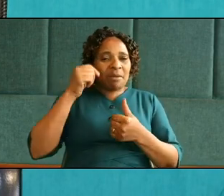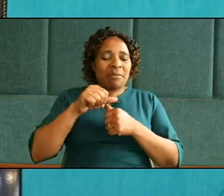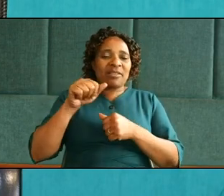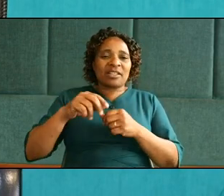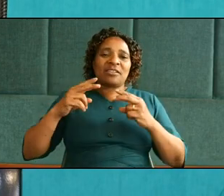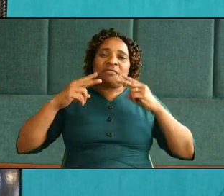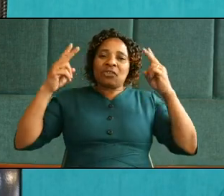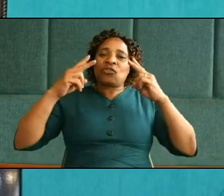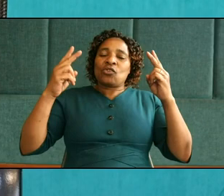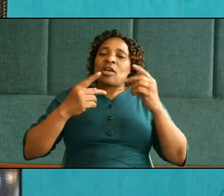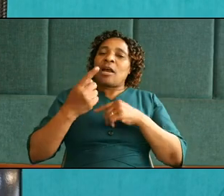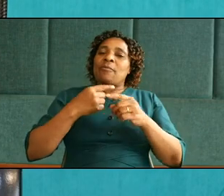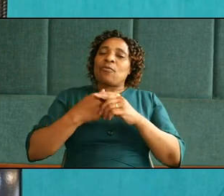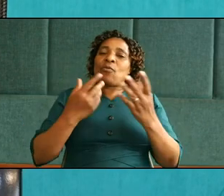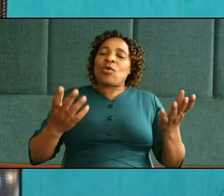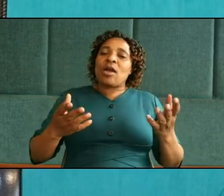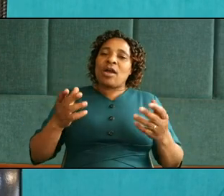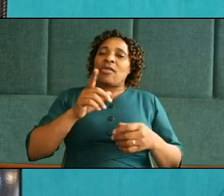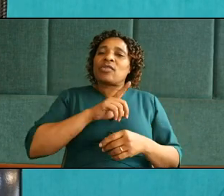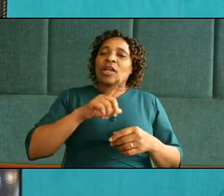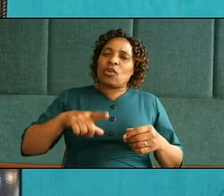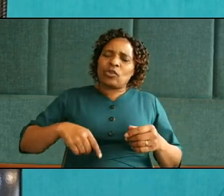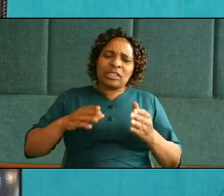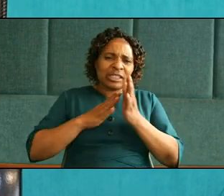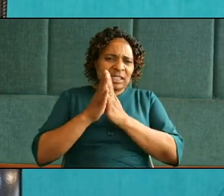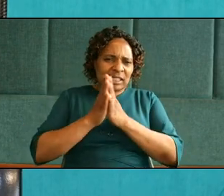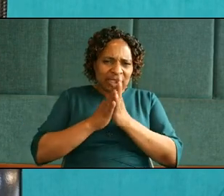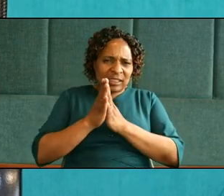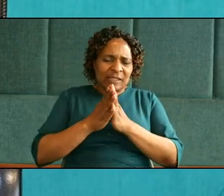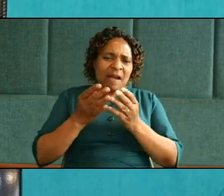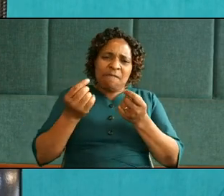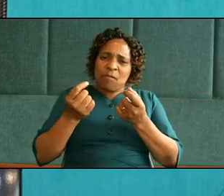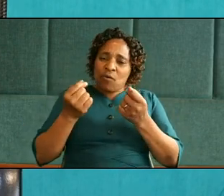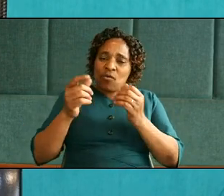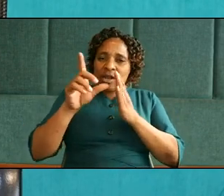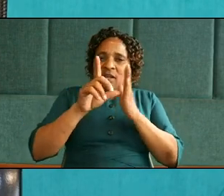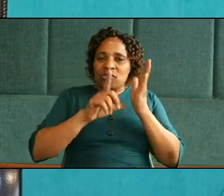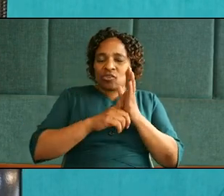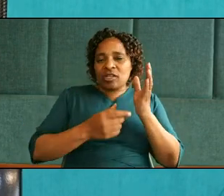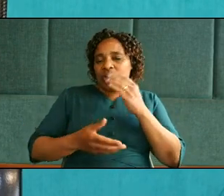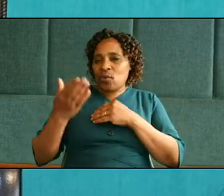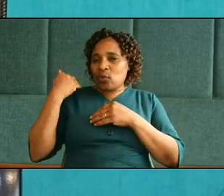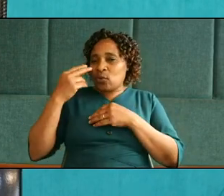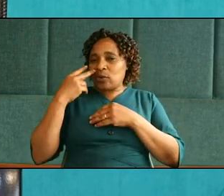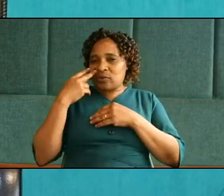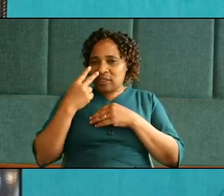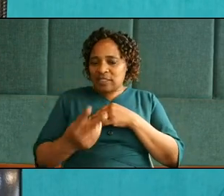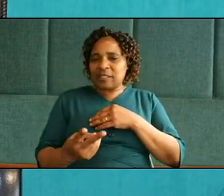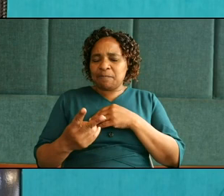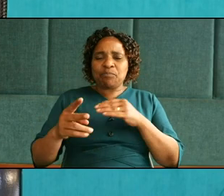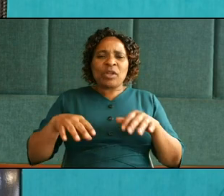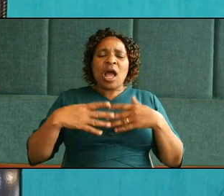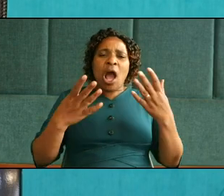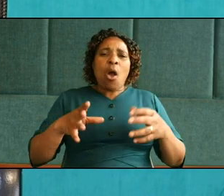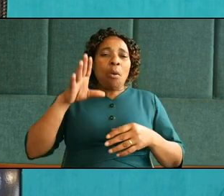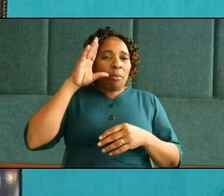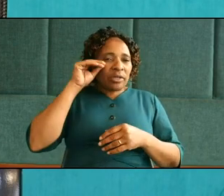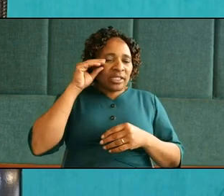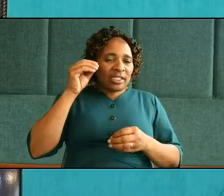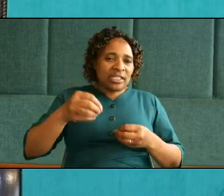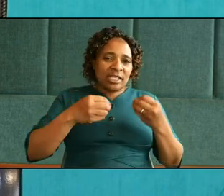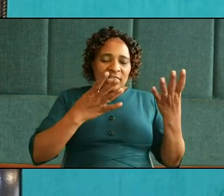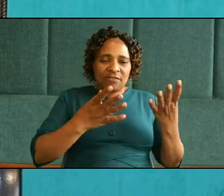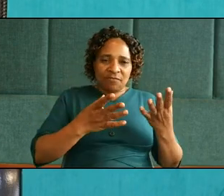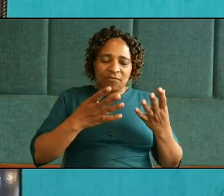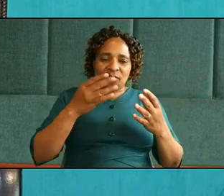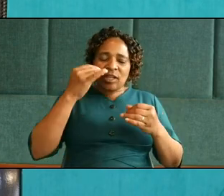victory is coming from the Lord. And it's interesting because just a few lessons ago, we had also seen how Moses gave his